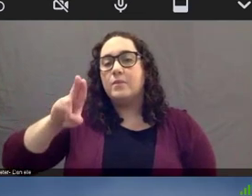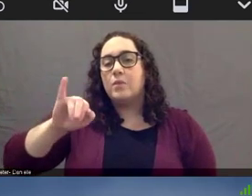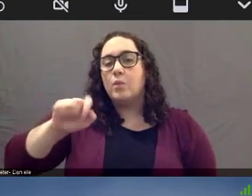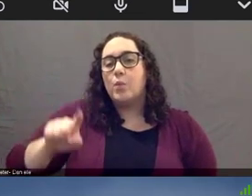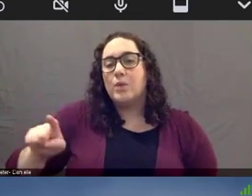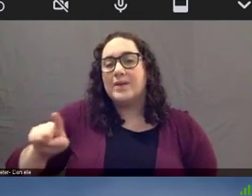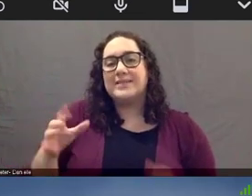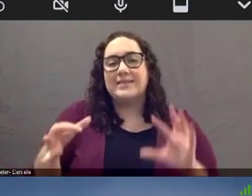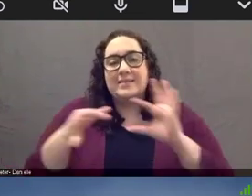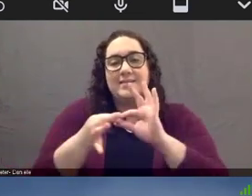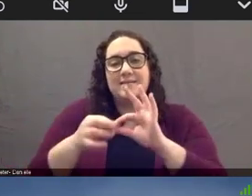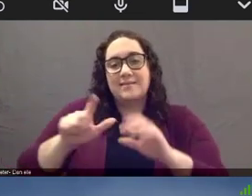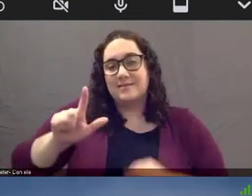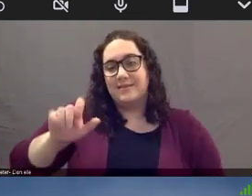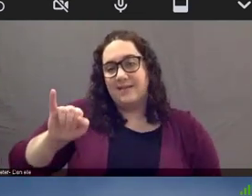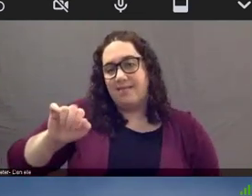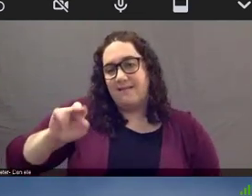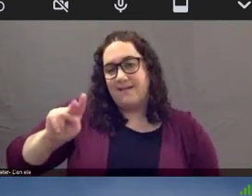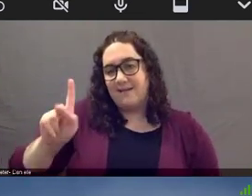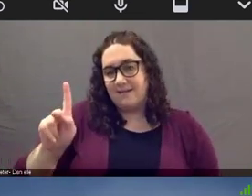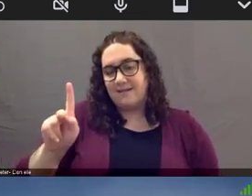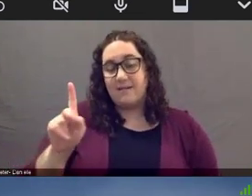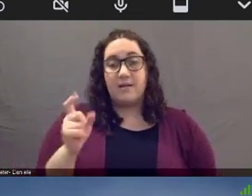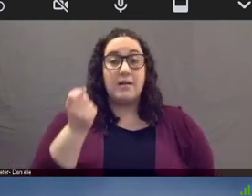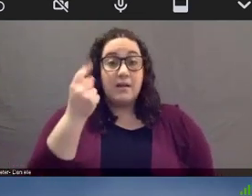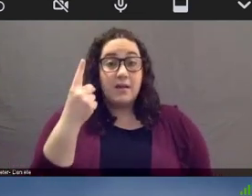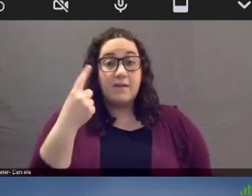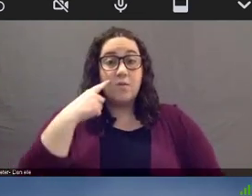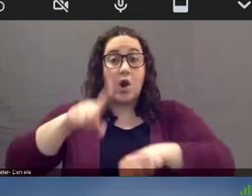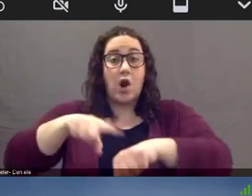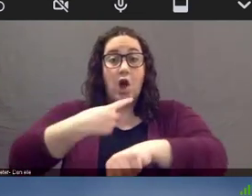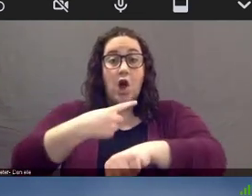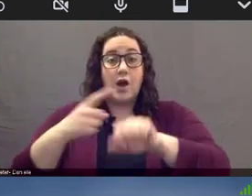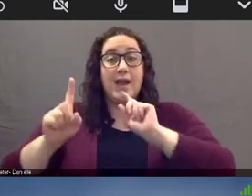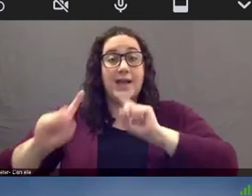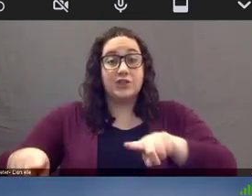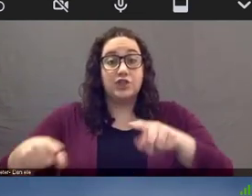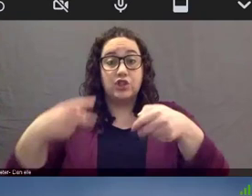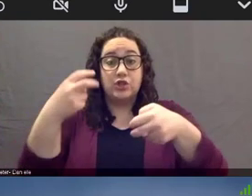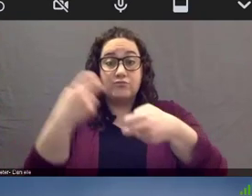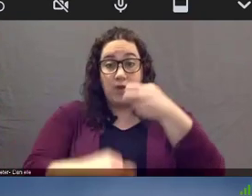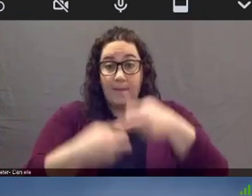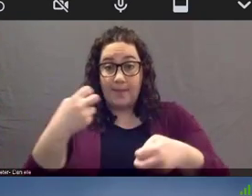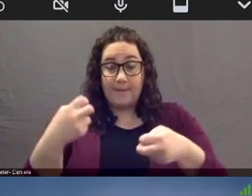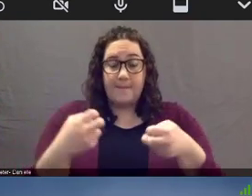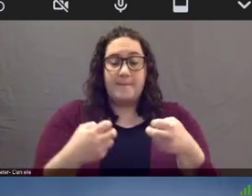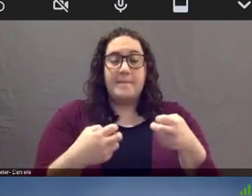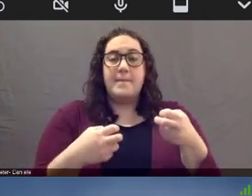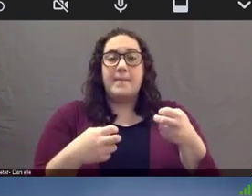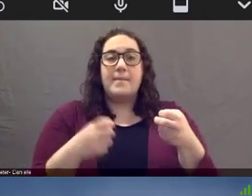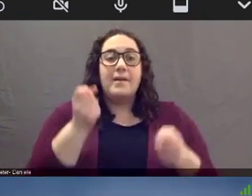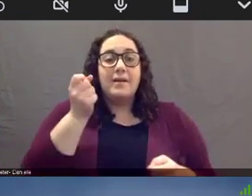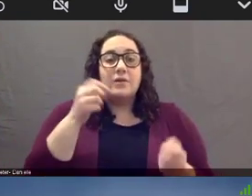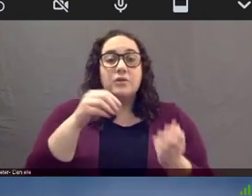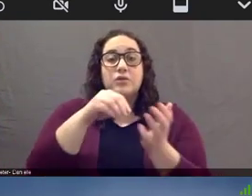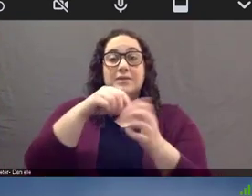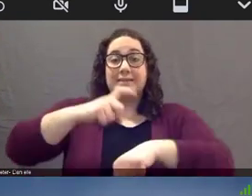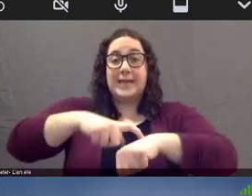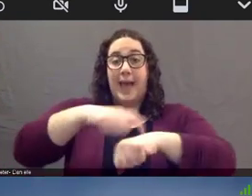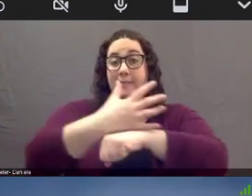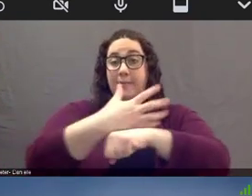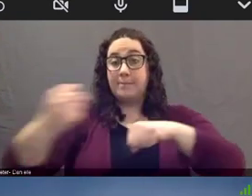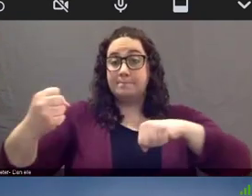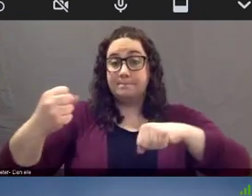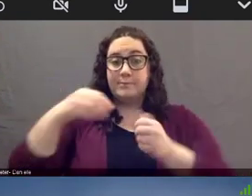answer problems, students before the end of the time are required to submit their answers to each of the long answer